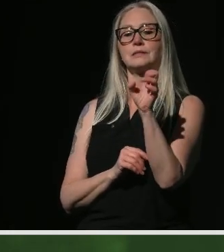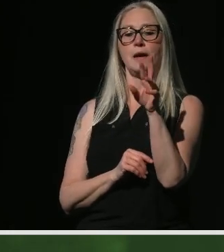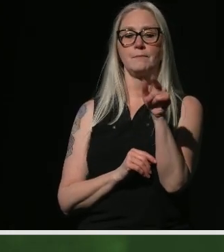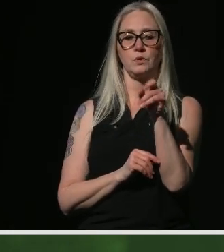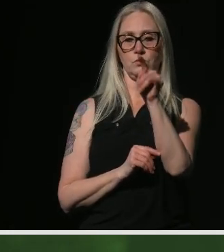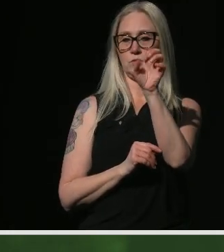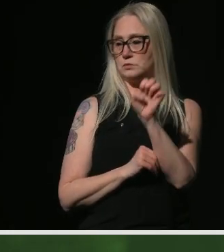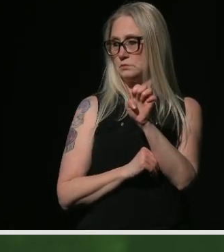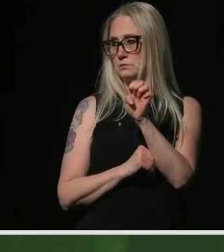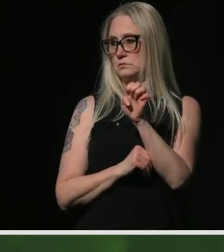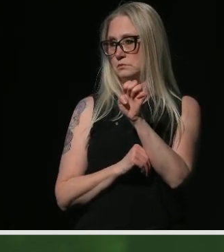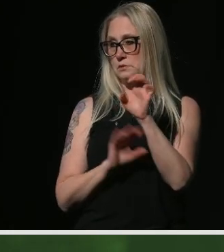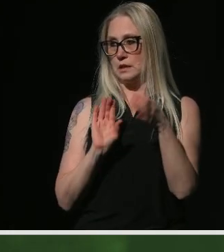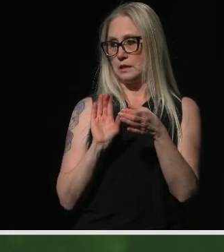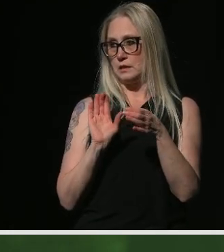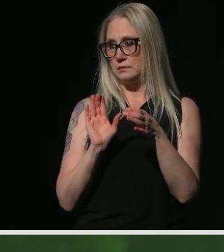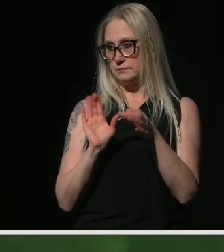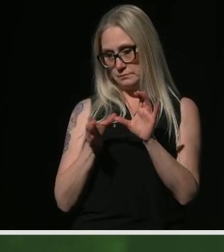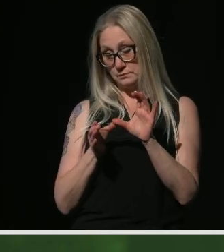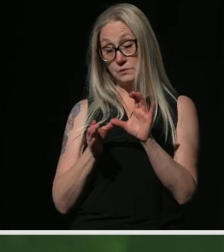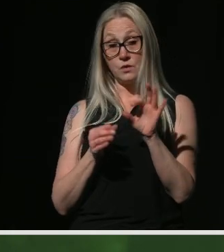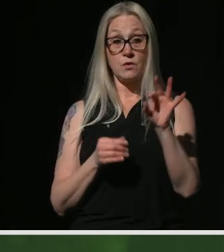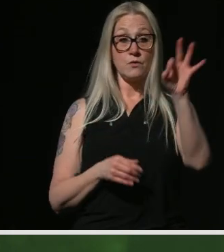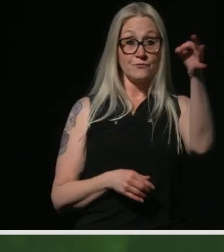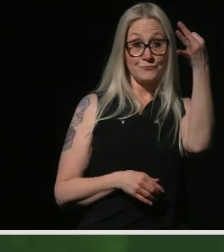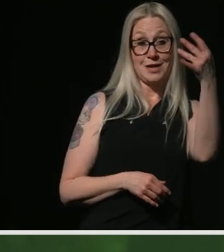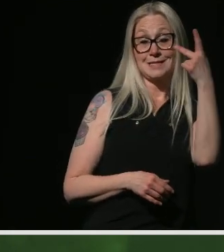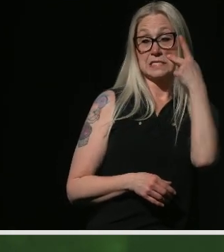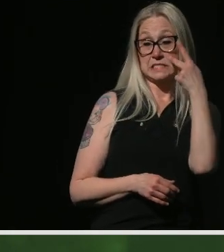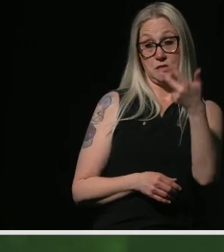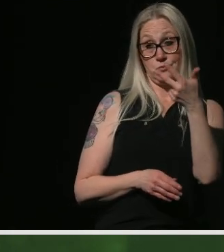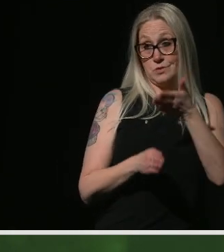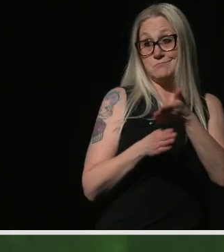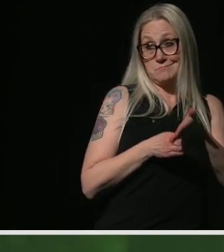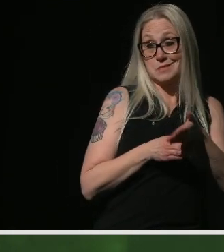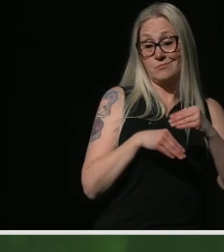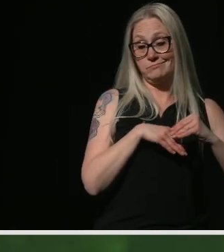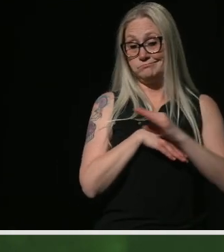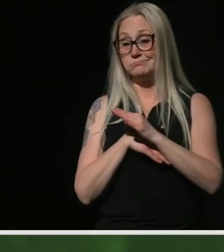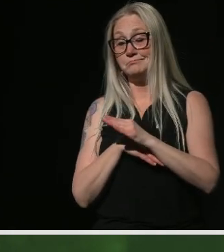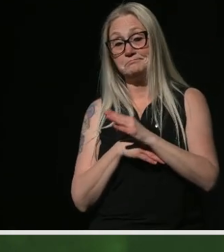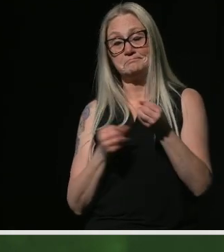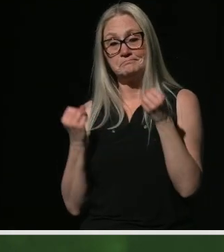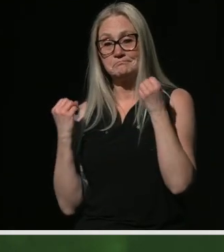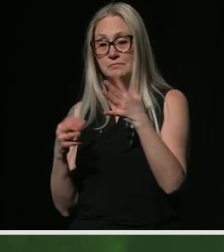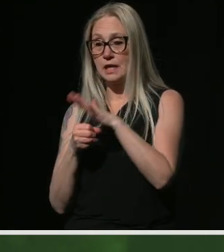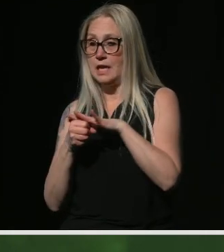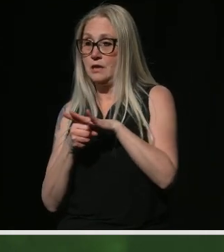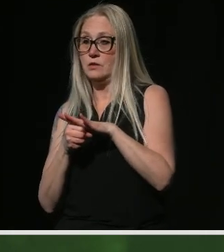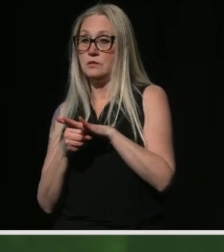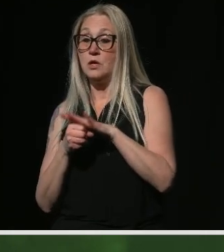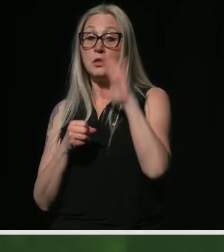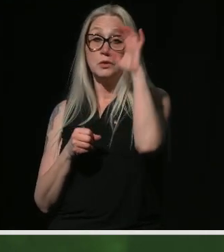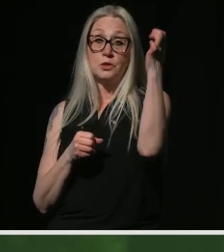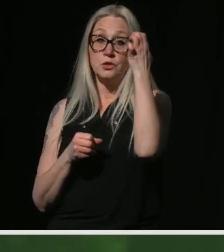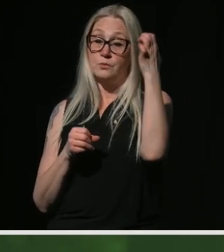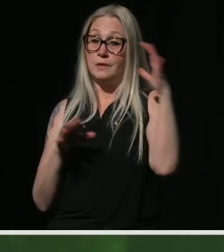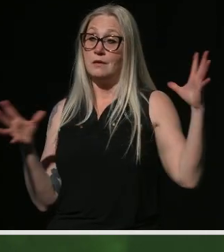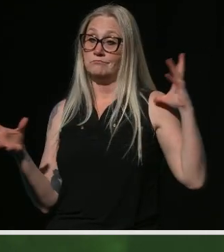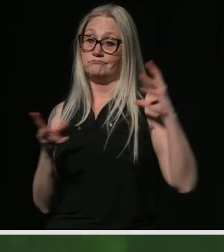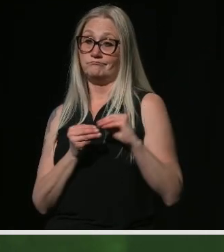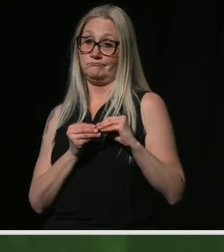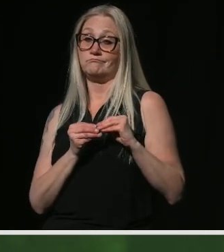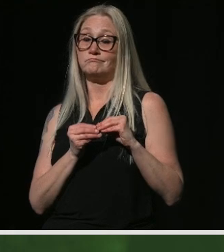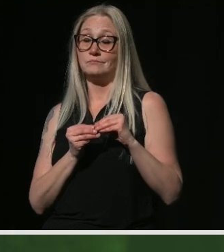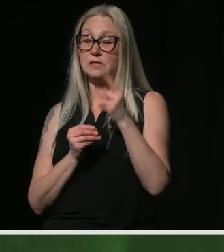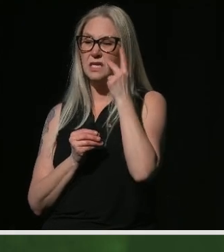has seen 3 major frosts in the last 5 years, affecting multiple regions and a range of crops. The European Union as a whole saw 2.5 to